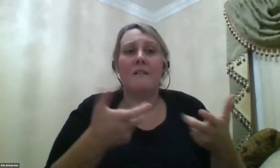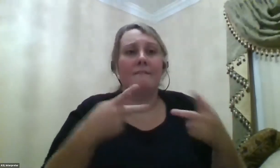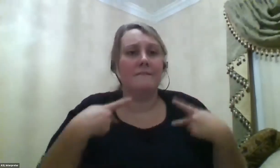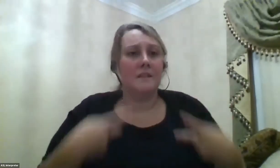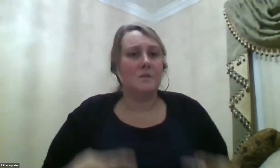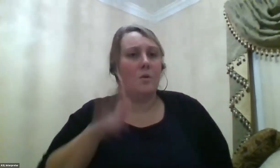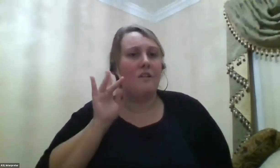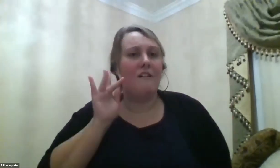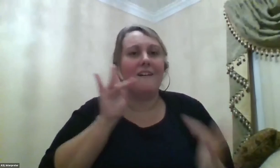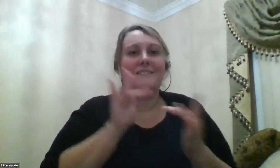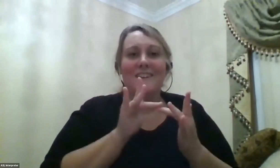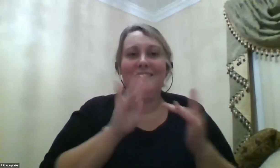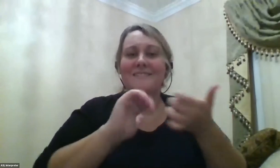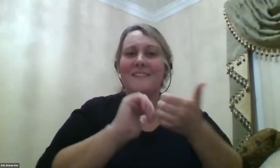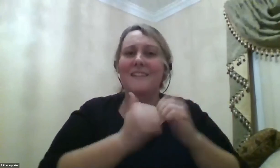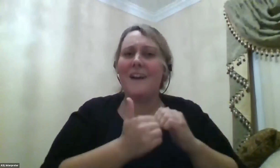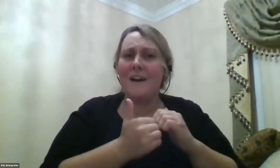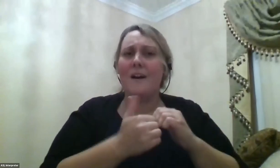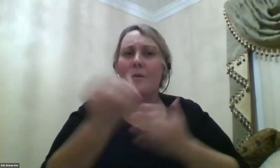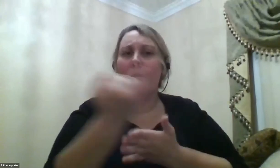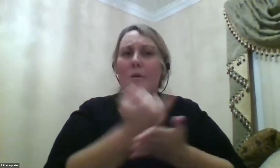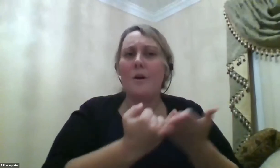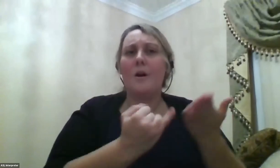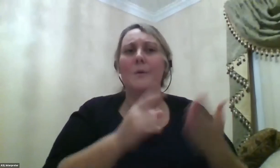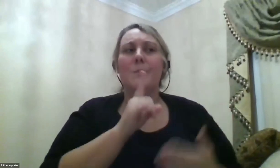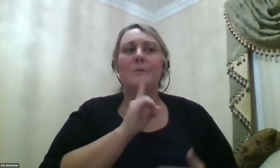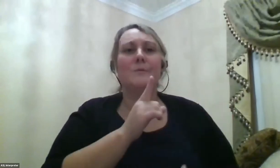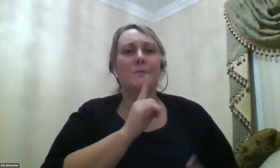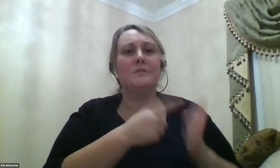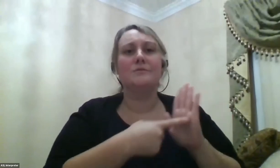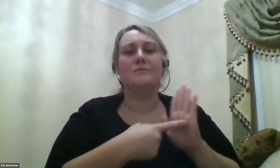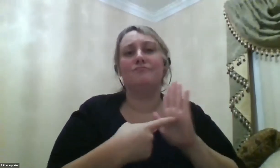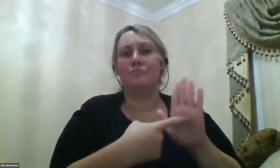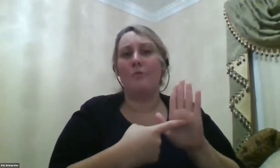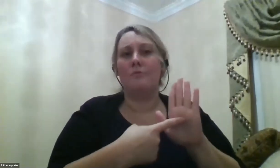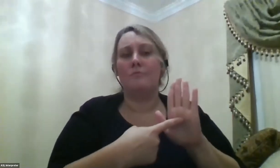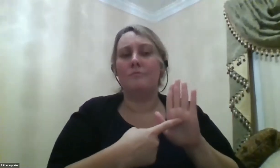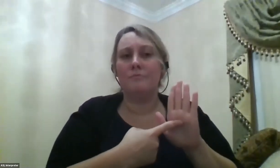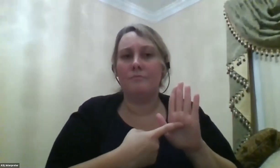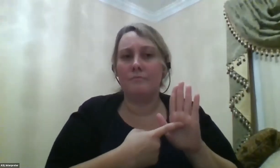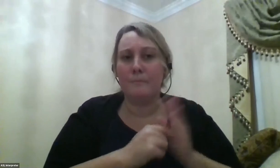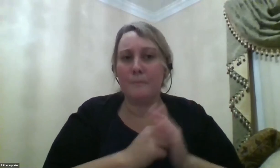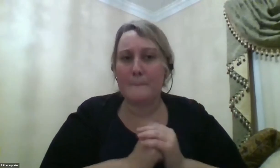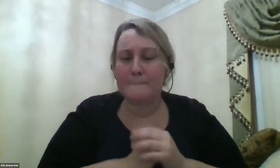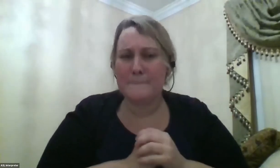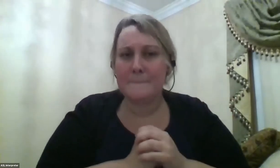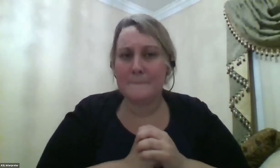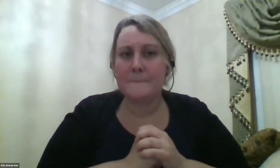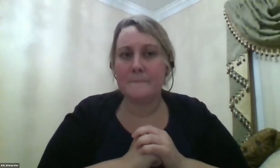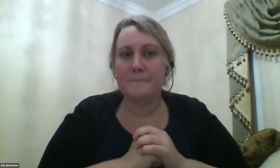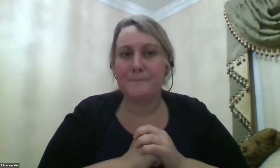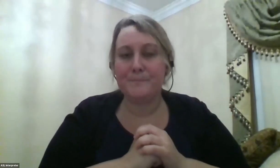of certain architectural spaces. Um, and I, I thought that, um,